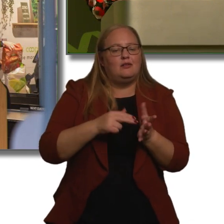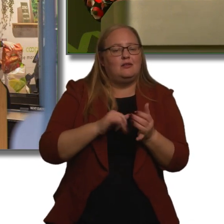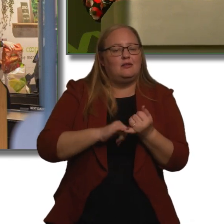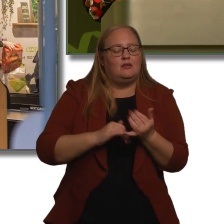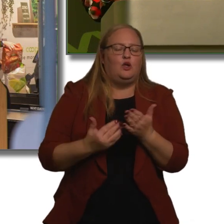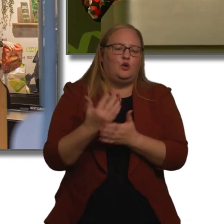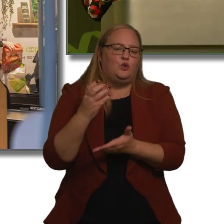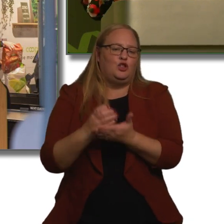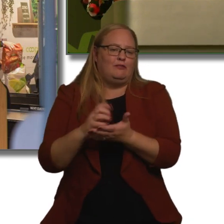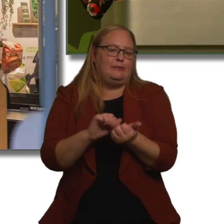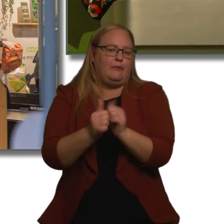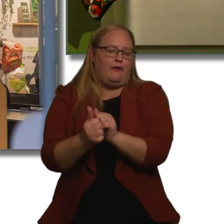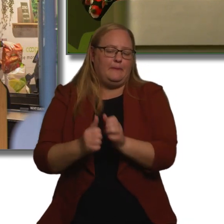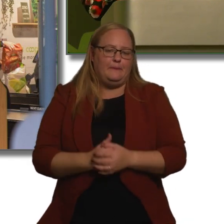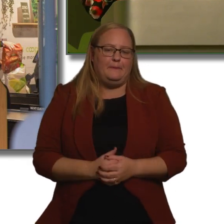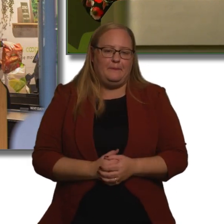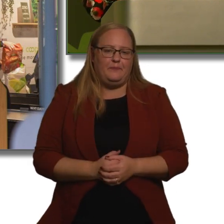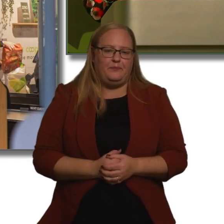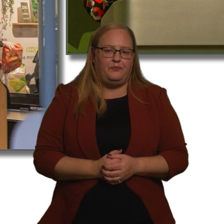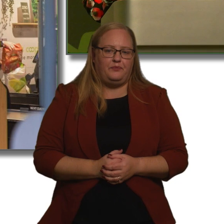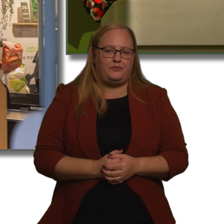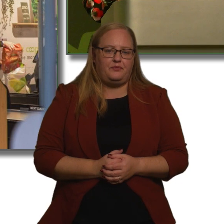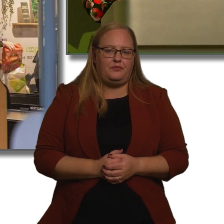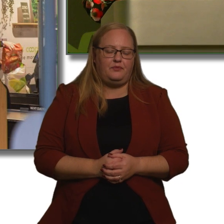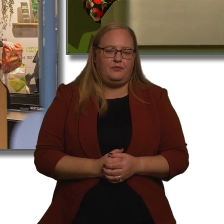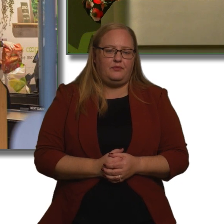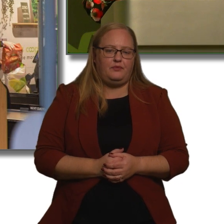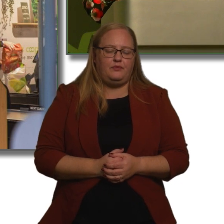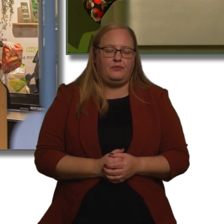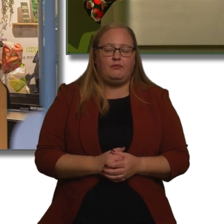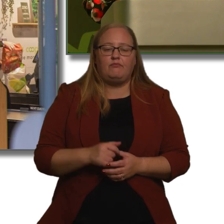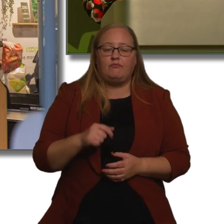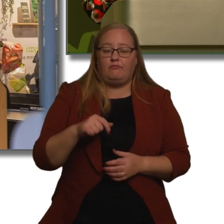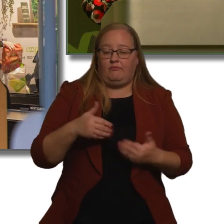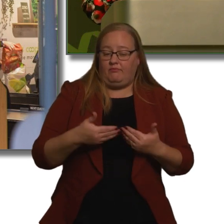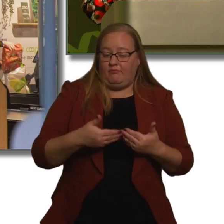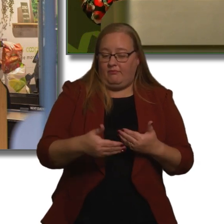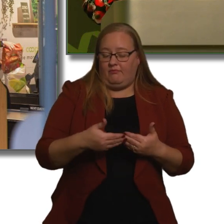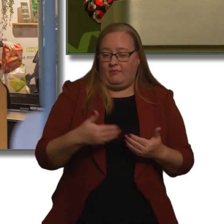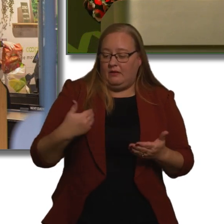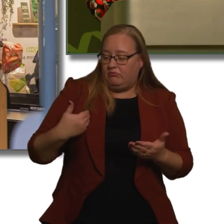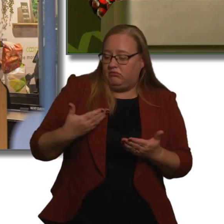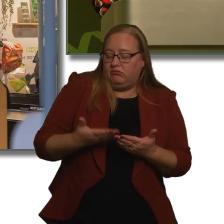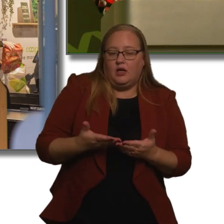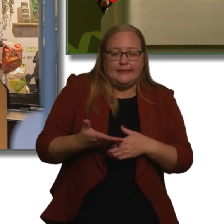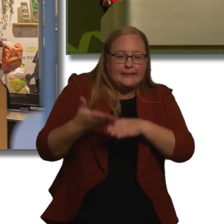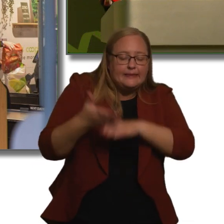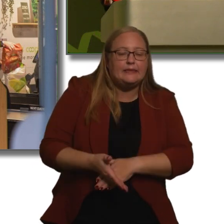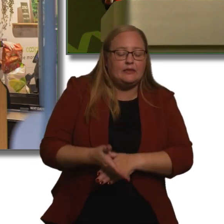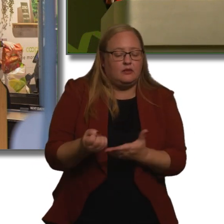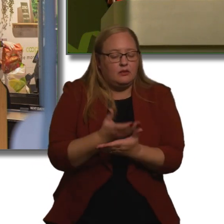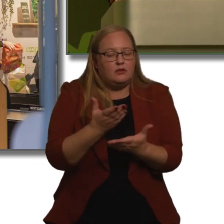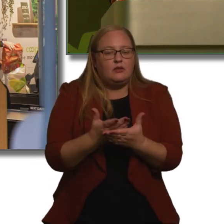partners. This year, we're working harder than ever to encourage member economic and